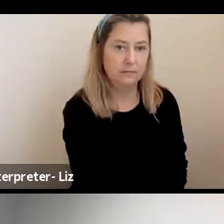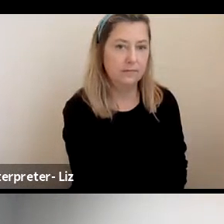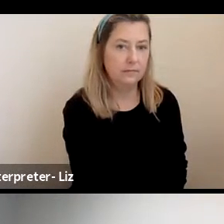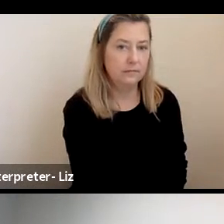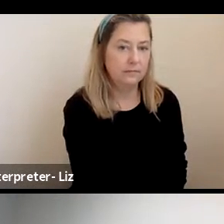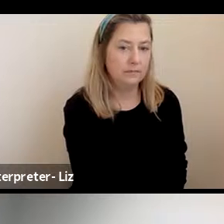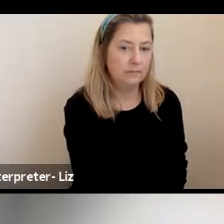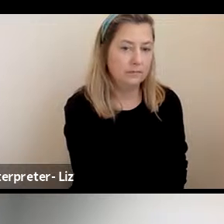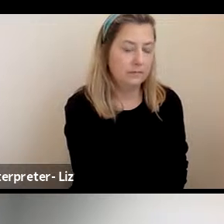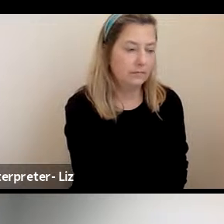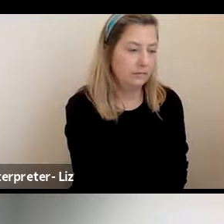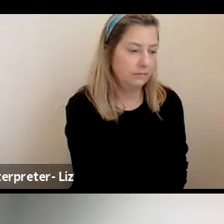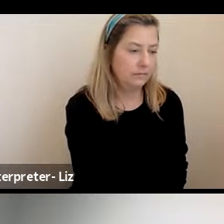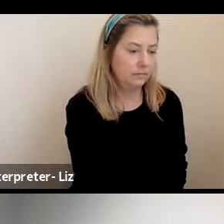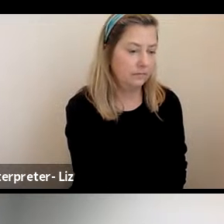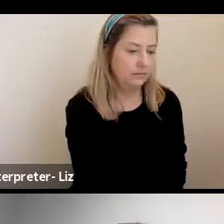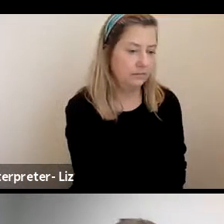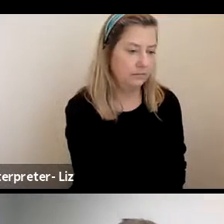Okay, we'll fix that.